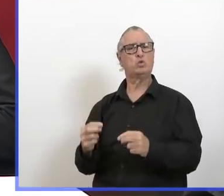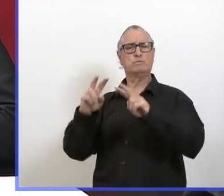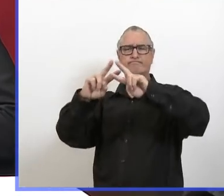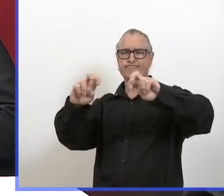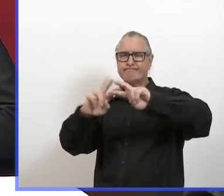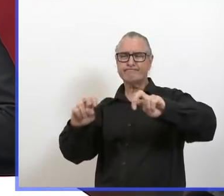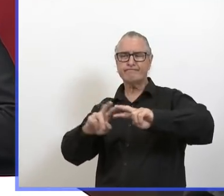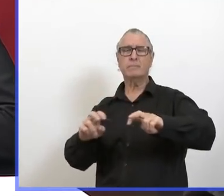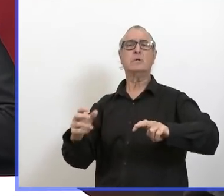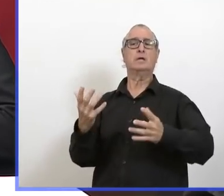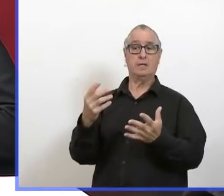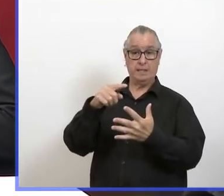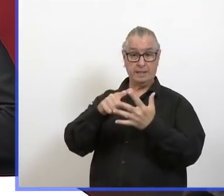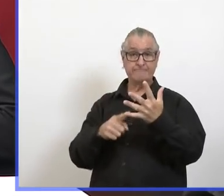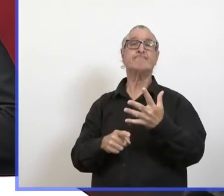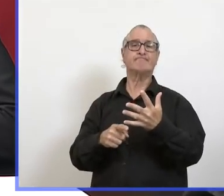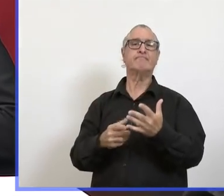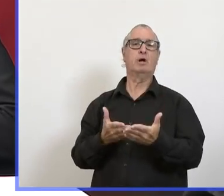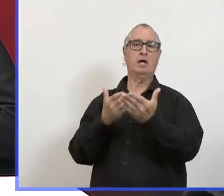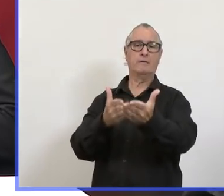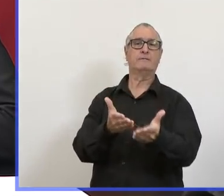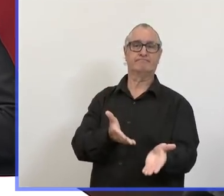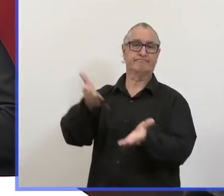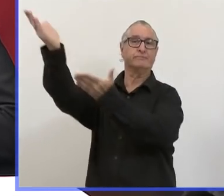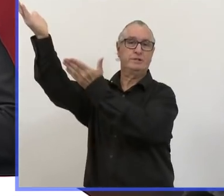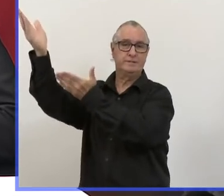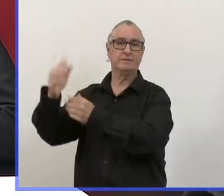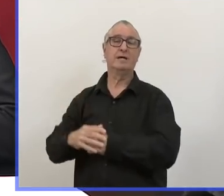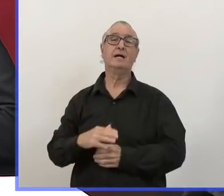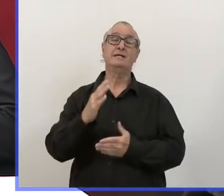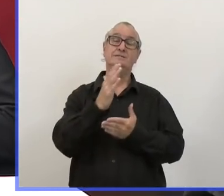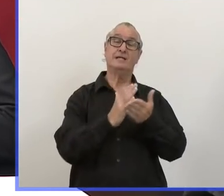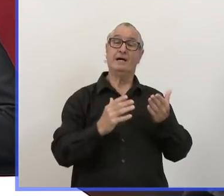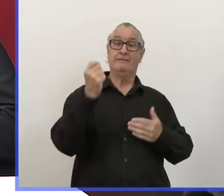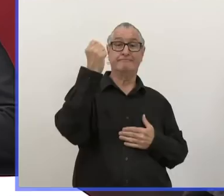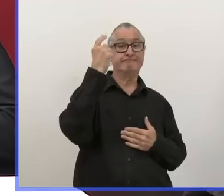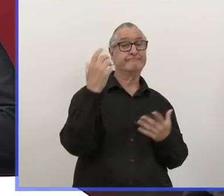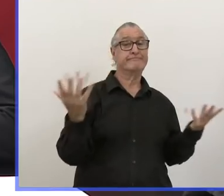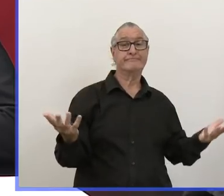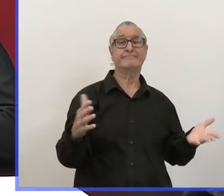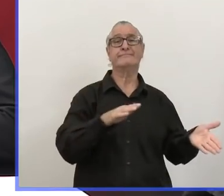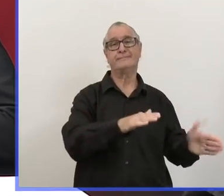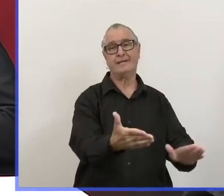succumb. And again, it's about 30% of individuals who succumb to this illness once they hit the ICU.